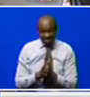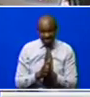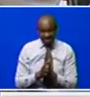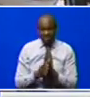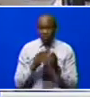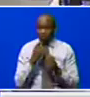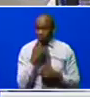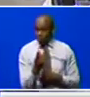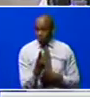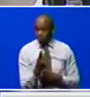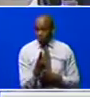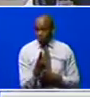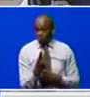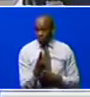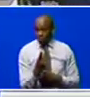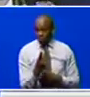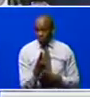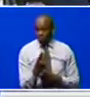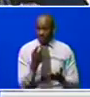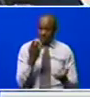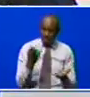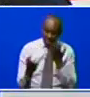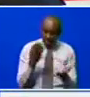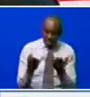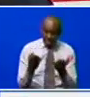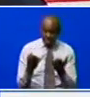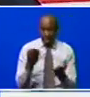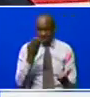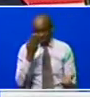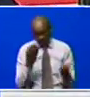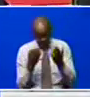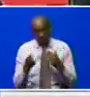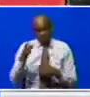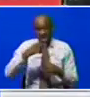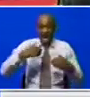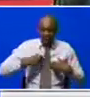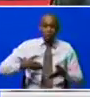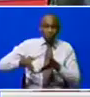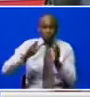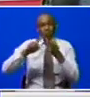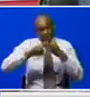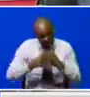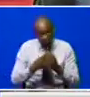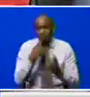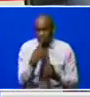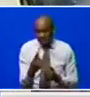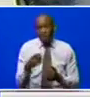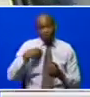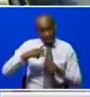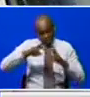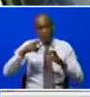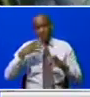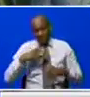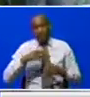So it's coming to an end and maybe, just maybe, we have the opportunity to start to say we're looking at